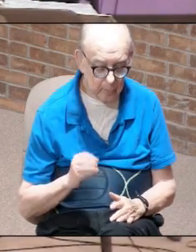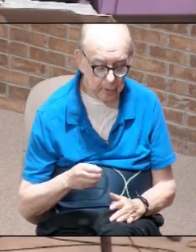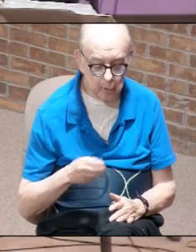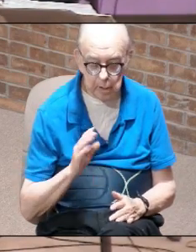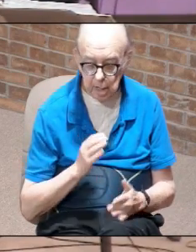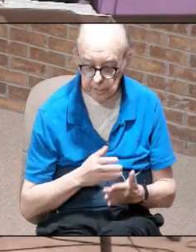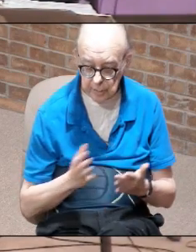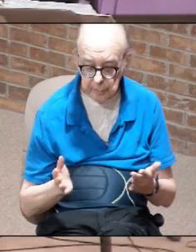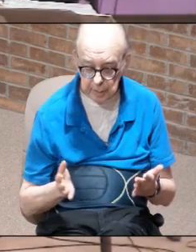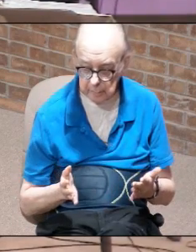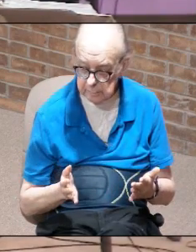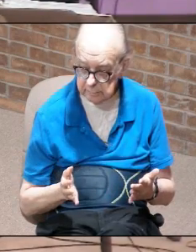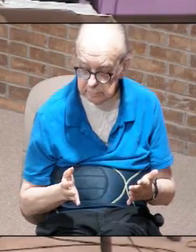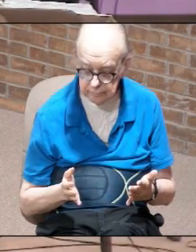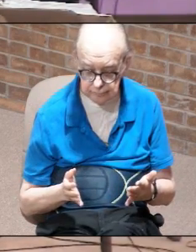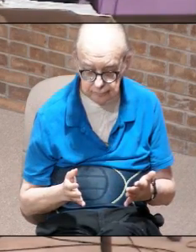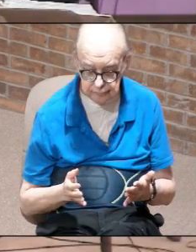something.